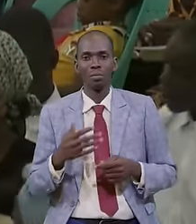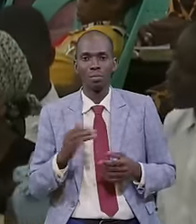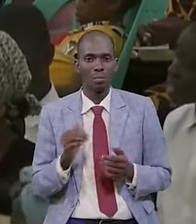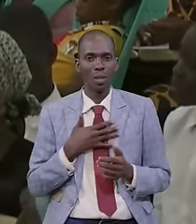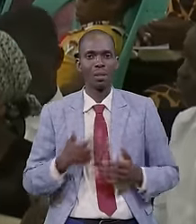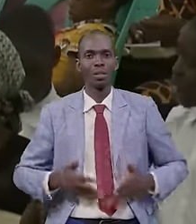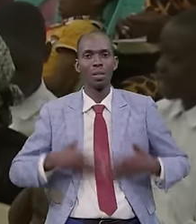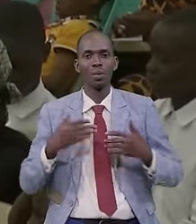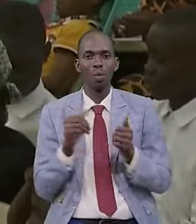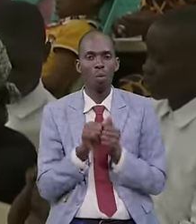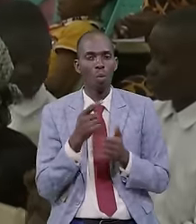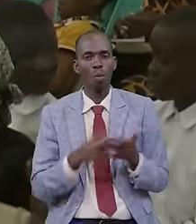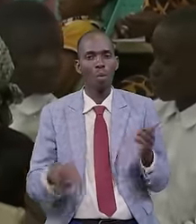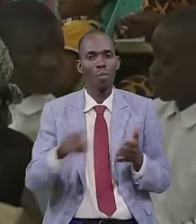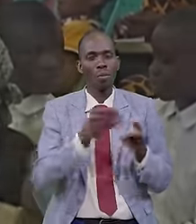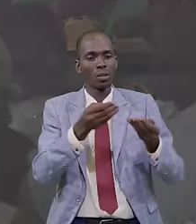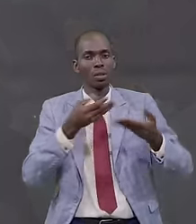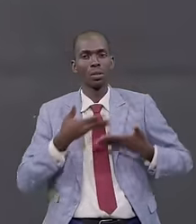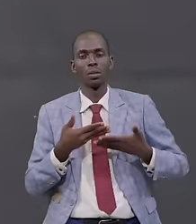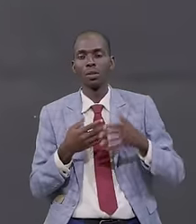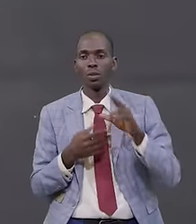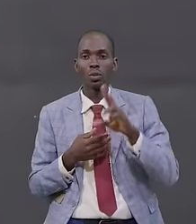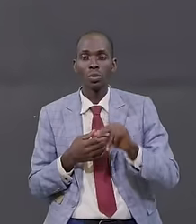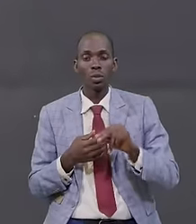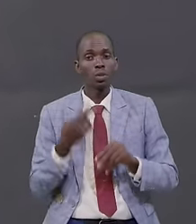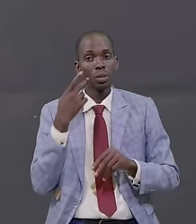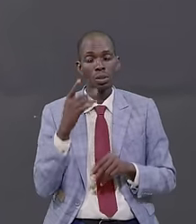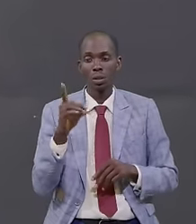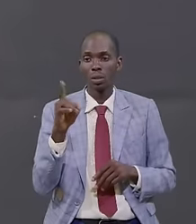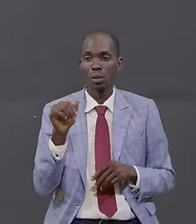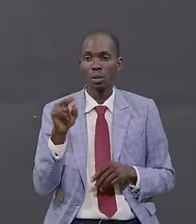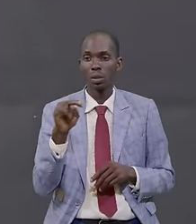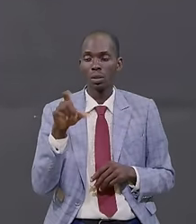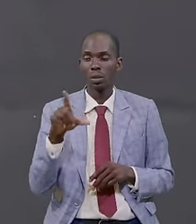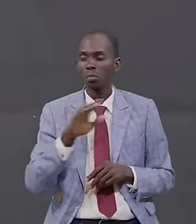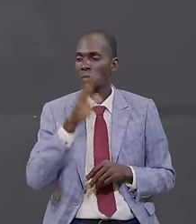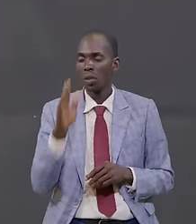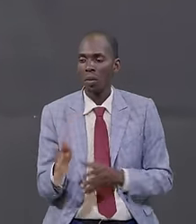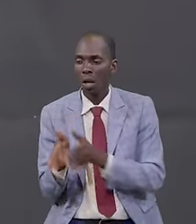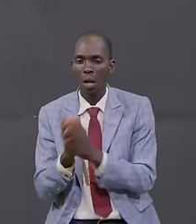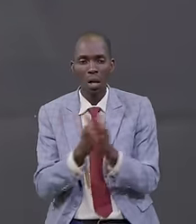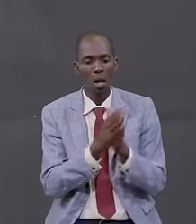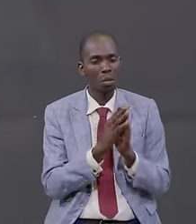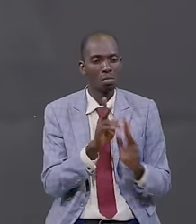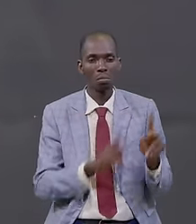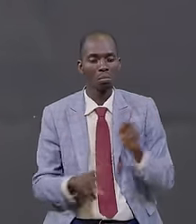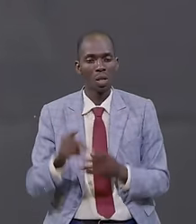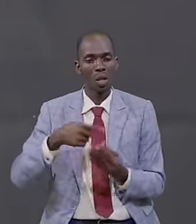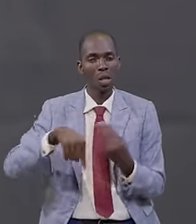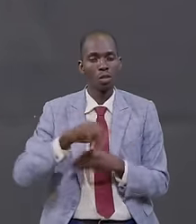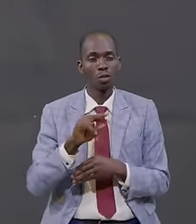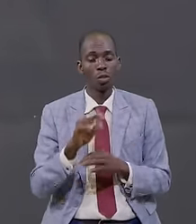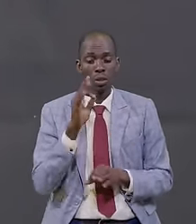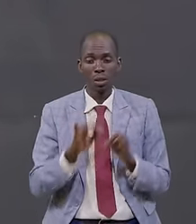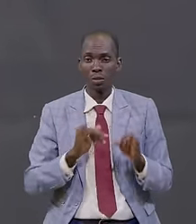No, Daniel did not go for consultation. If I know the answer to the problem, why